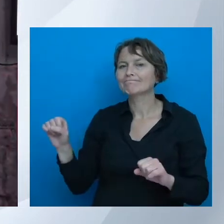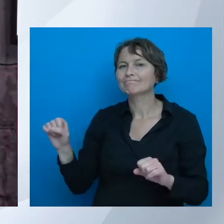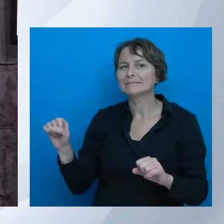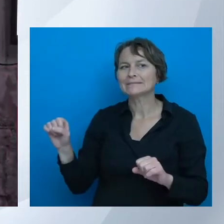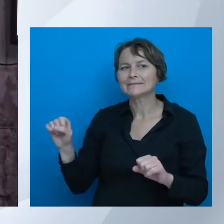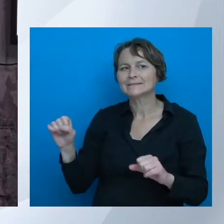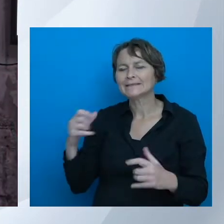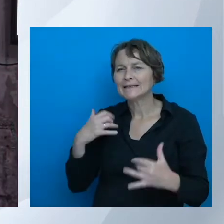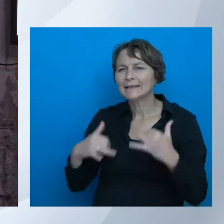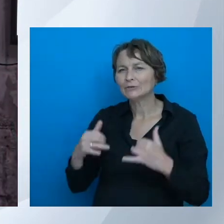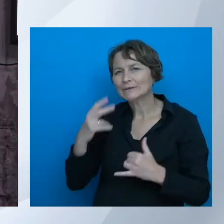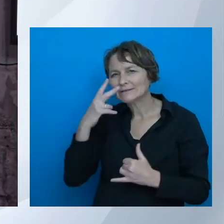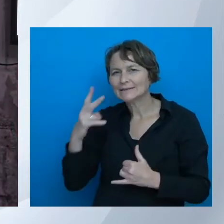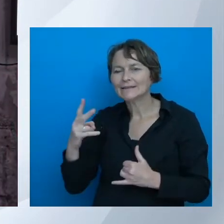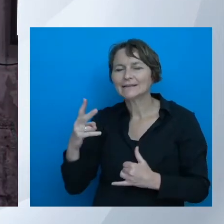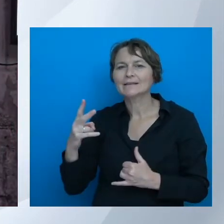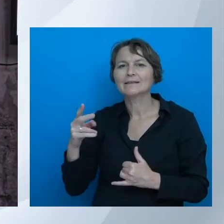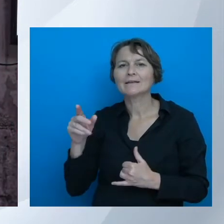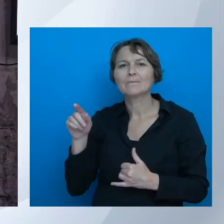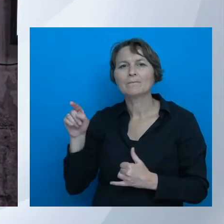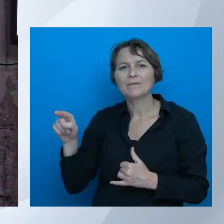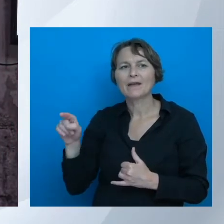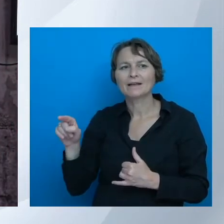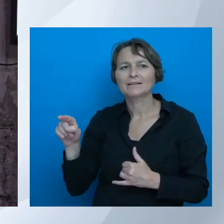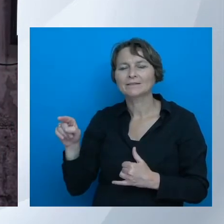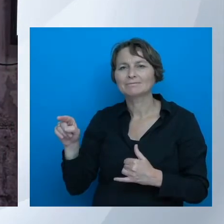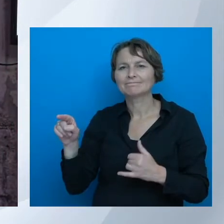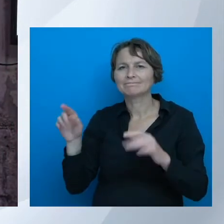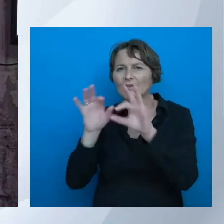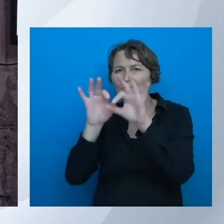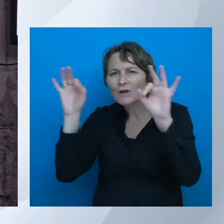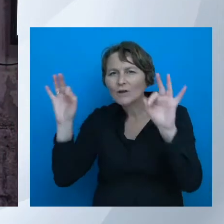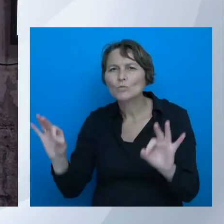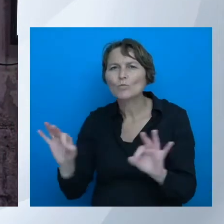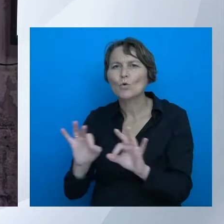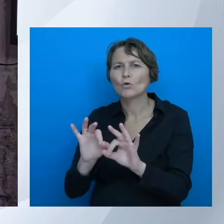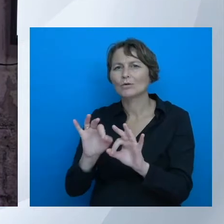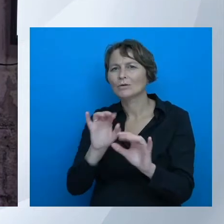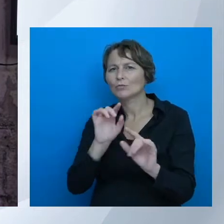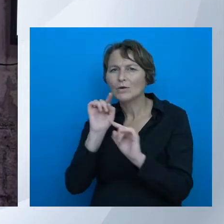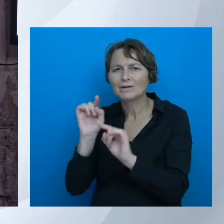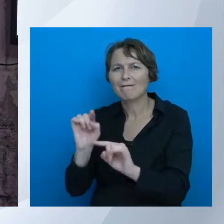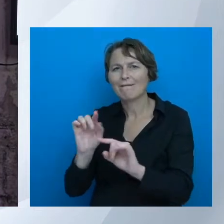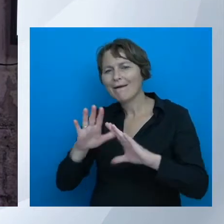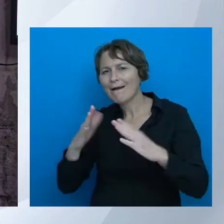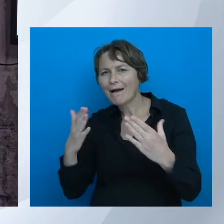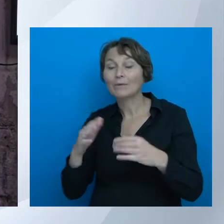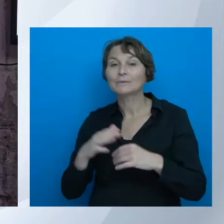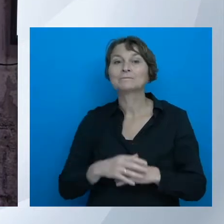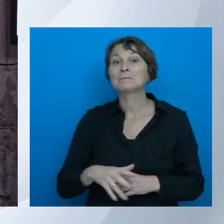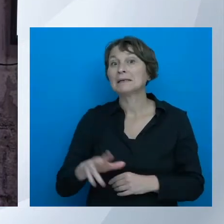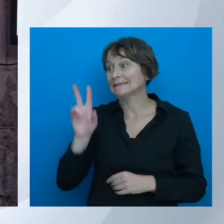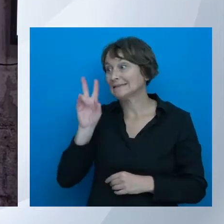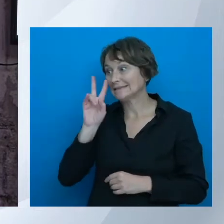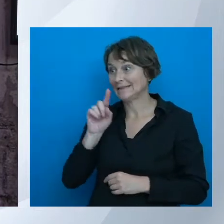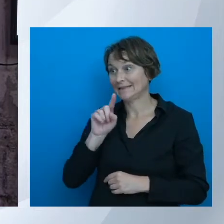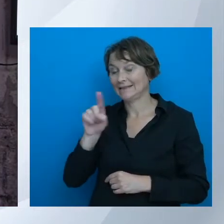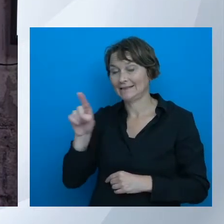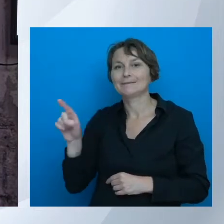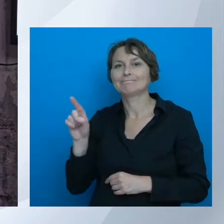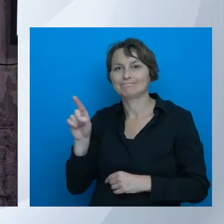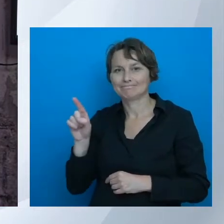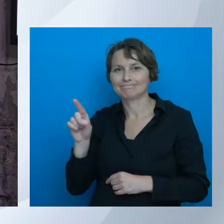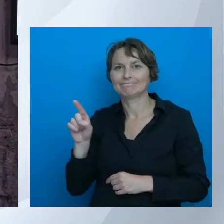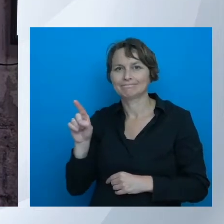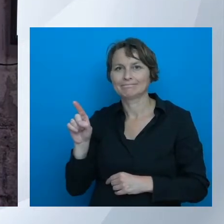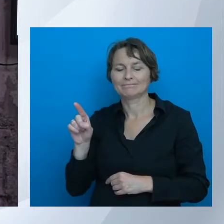source side of things. With SharePoint Framework you can do React, things like that. We actually see that it's no longer just SharePoint development anymore,